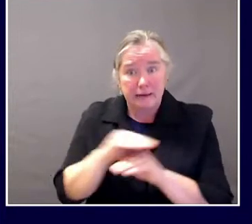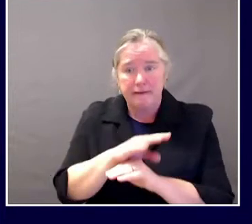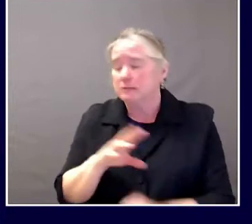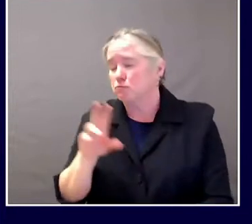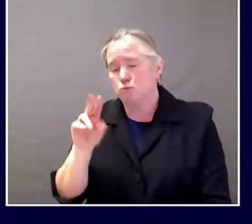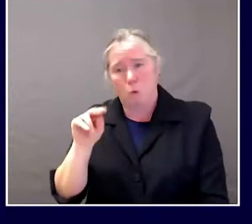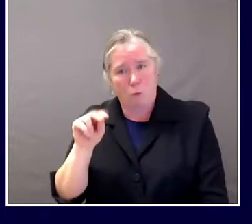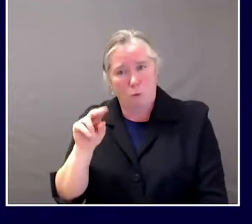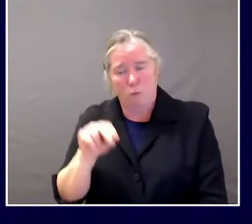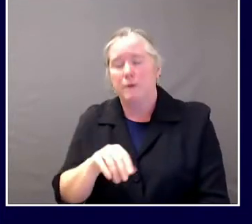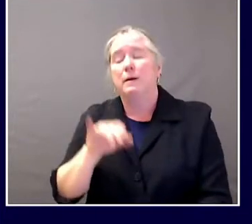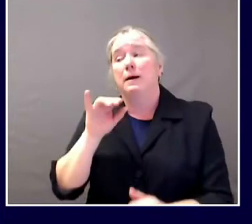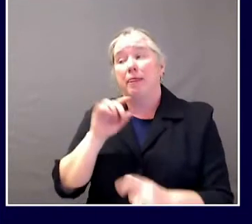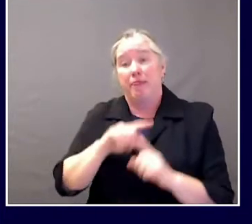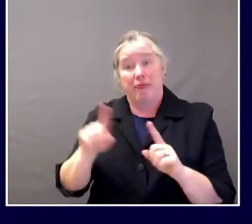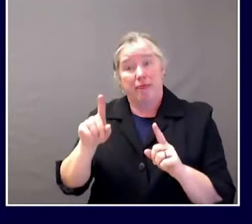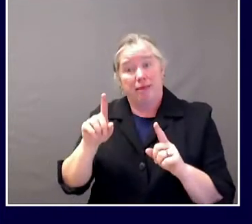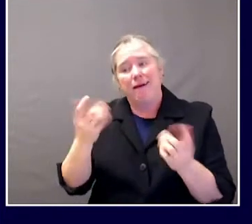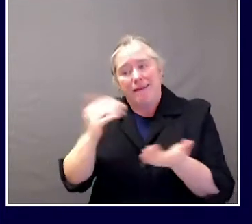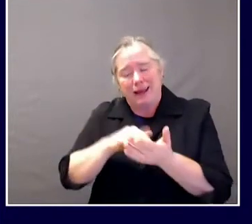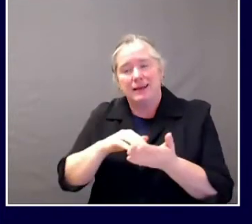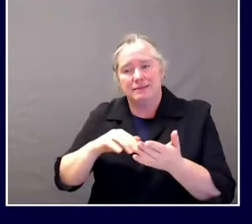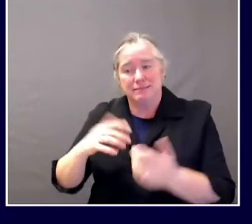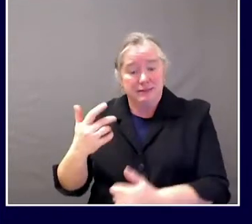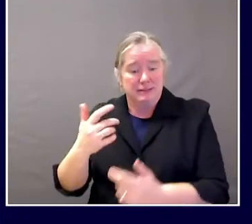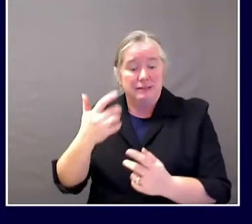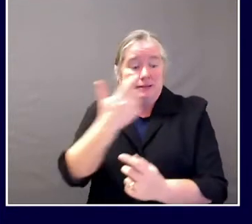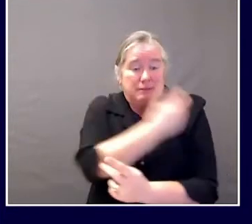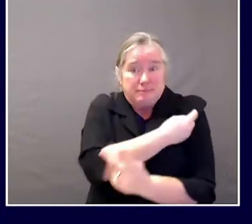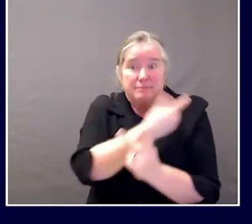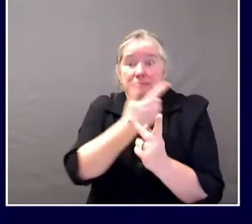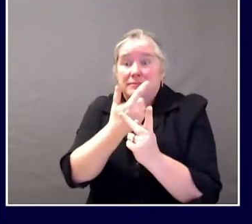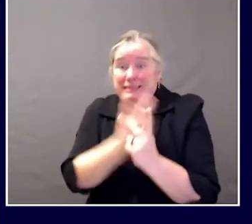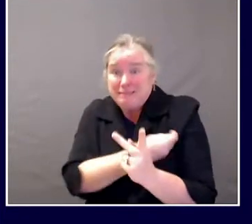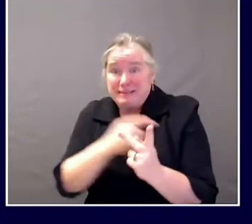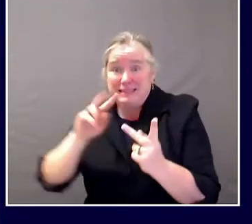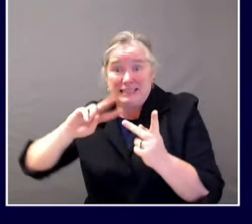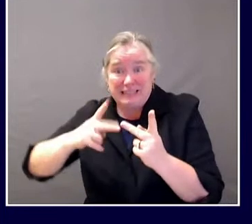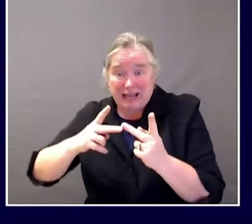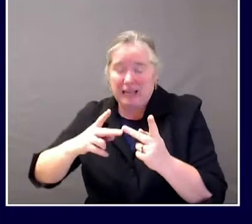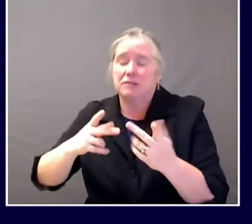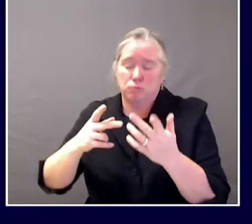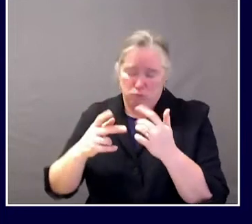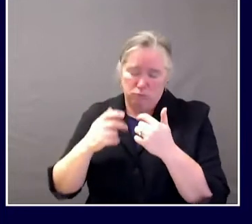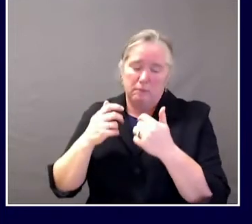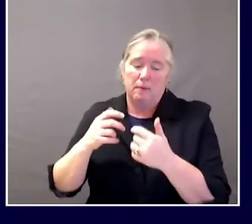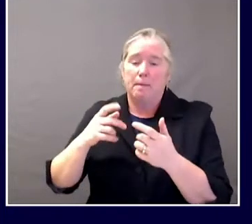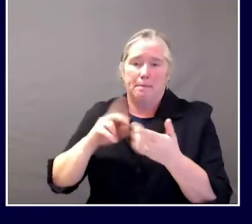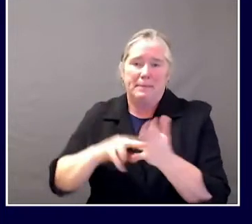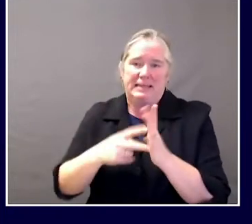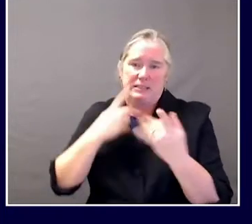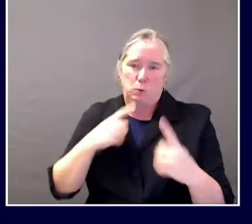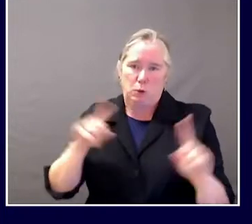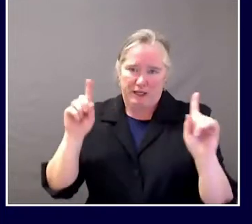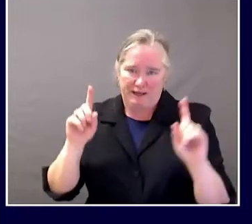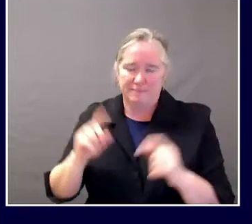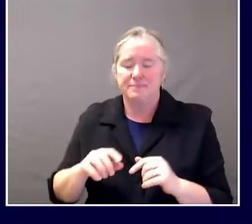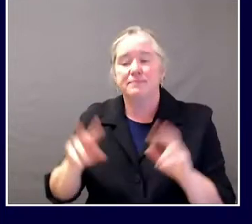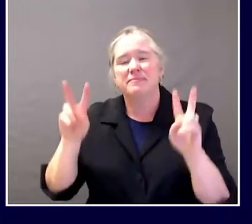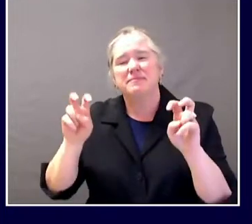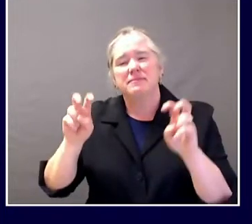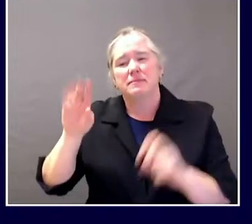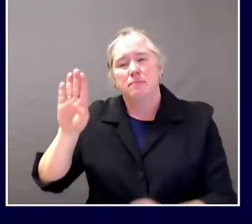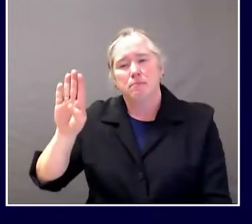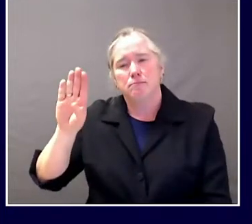the vaccine works. The second dose is intended to be that booster shot, as we talked about last week. It's supposed to